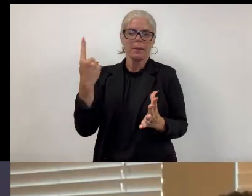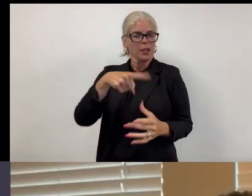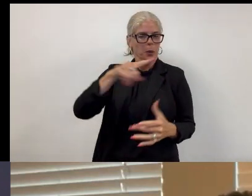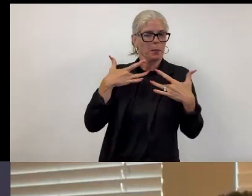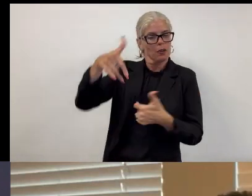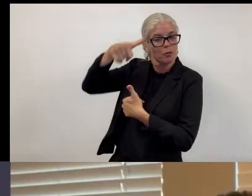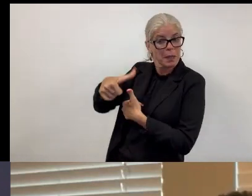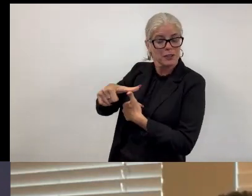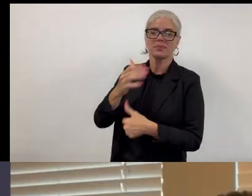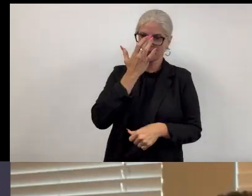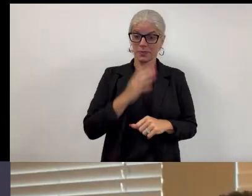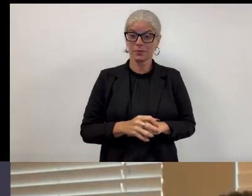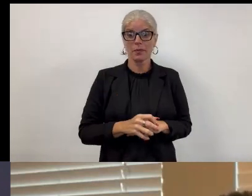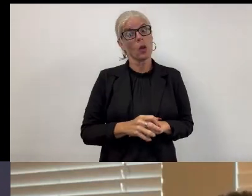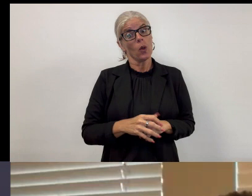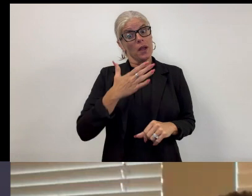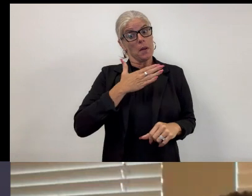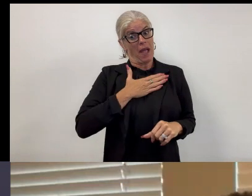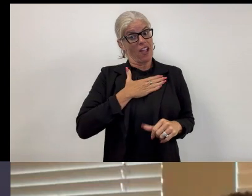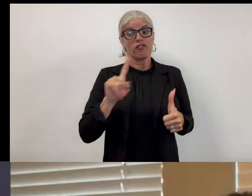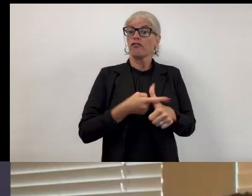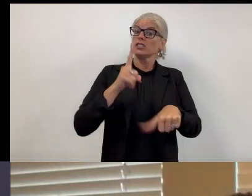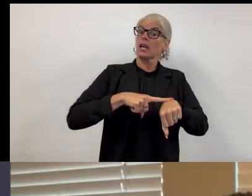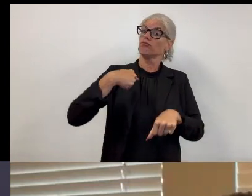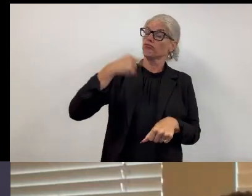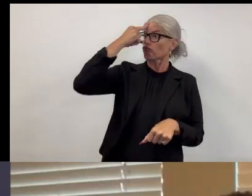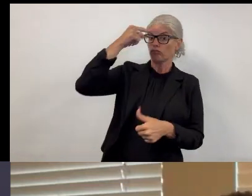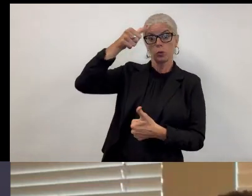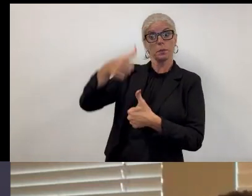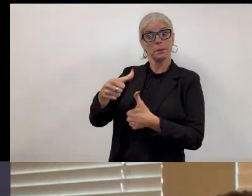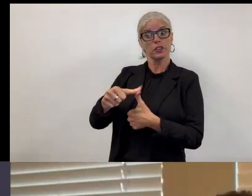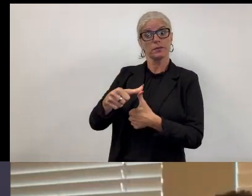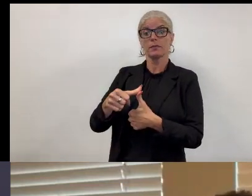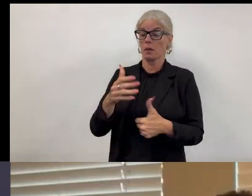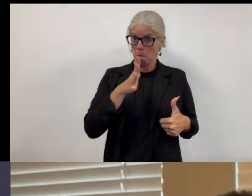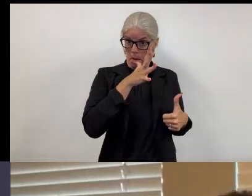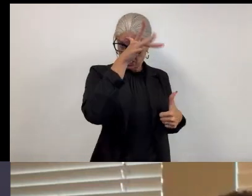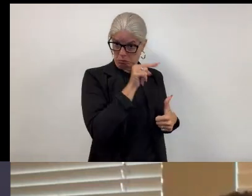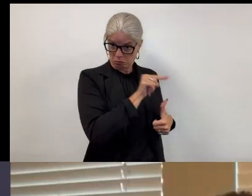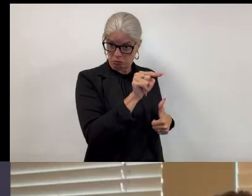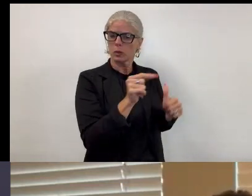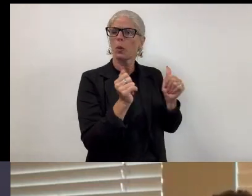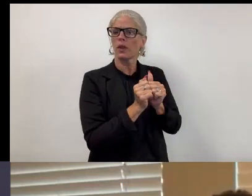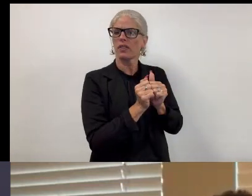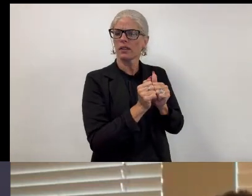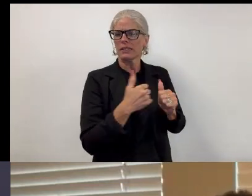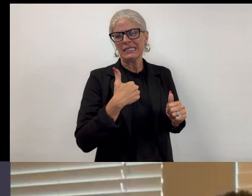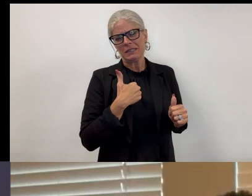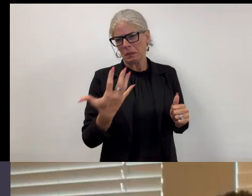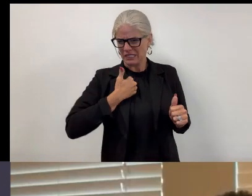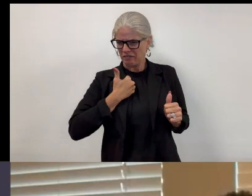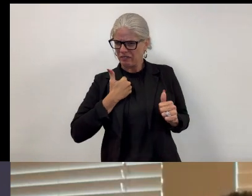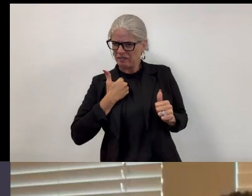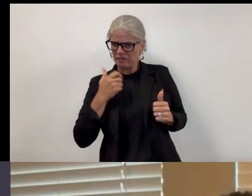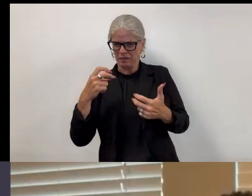like a family vacation, my earliest memories of that really begin with my parents.